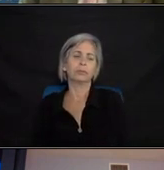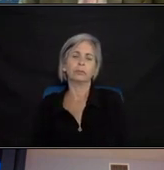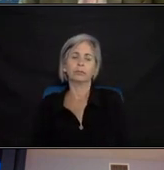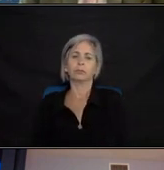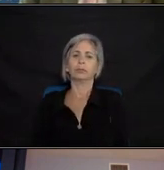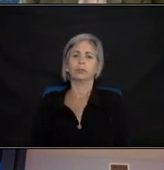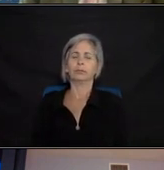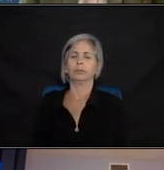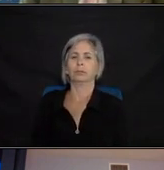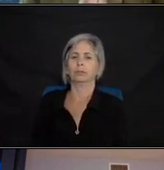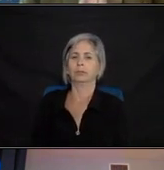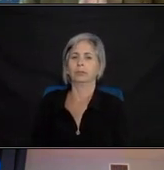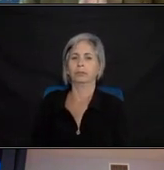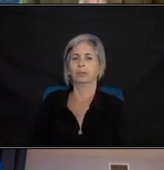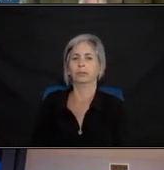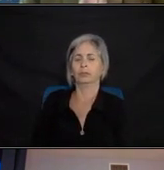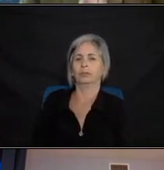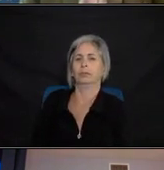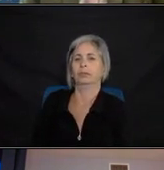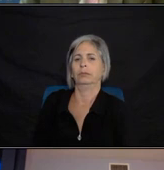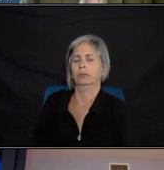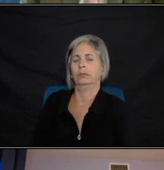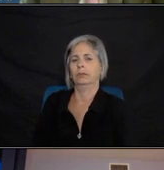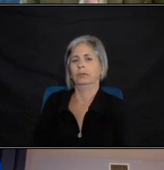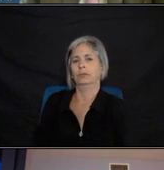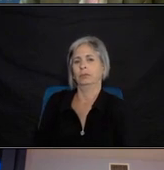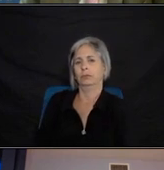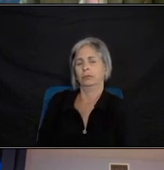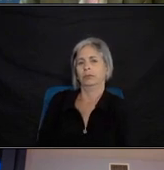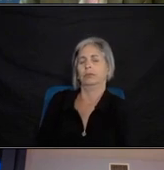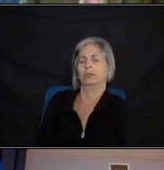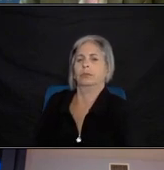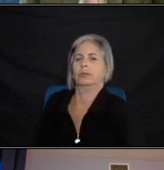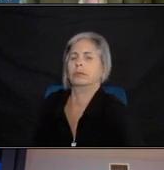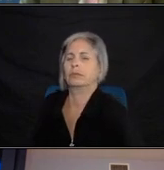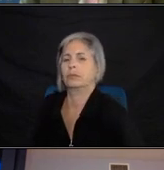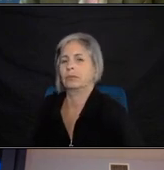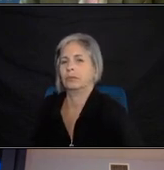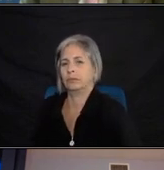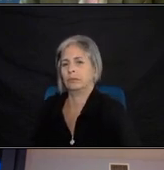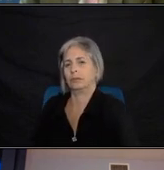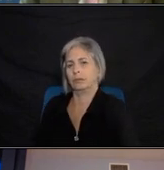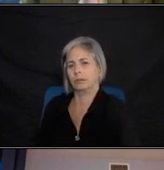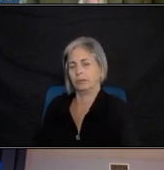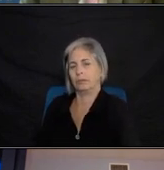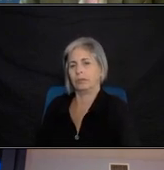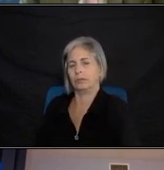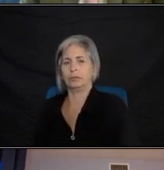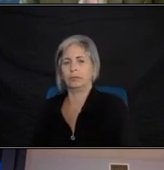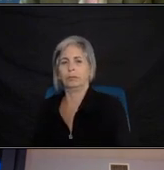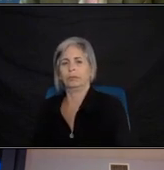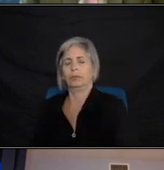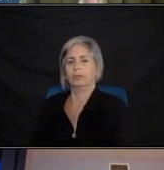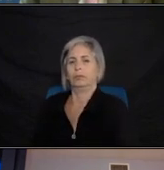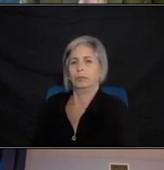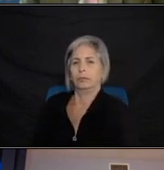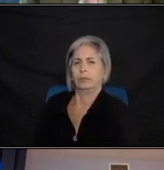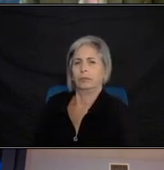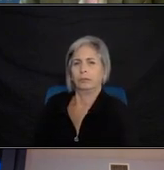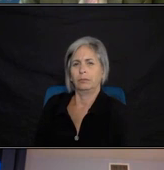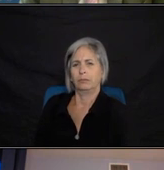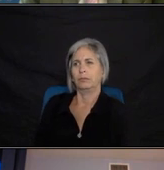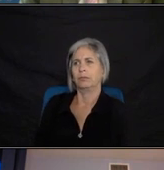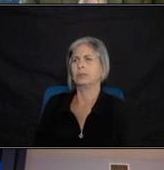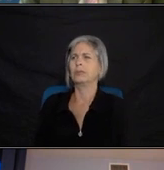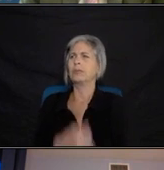All right. Mayor? Yes. Before we go any further, I apologize, but I lost my